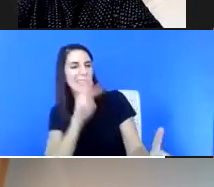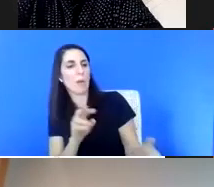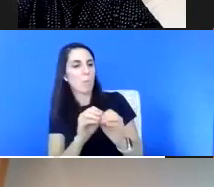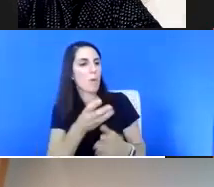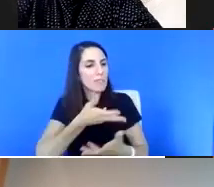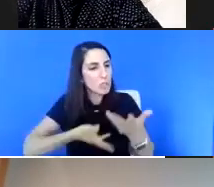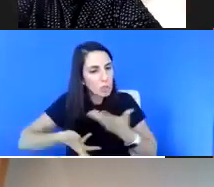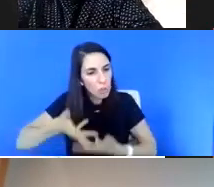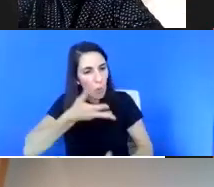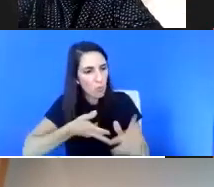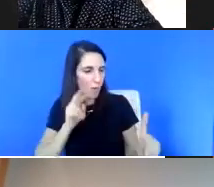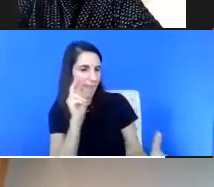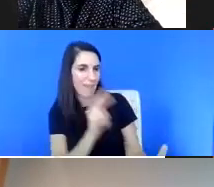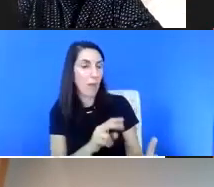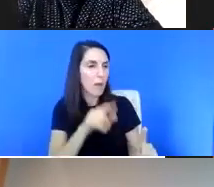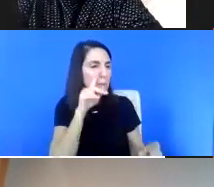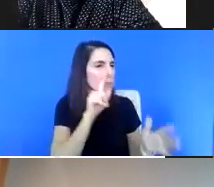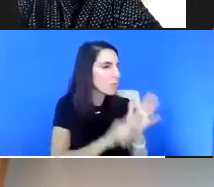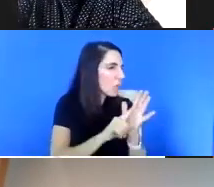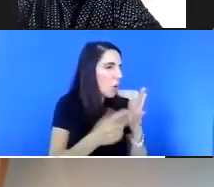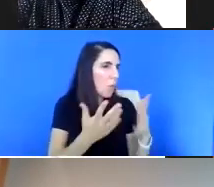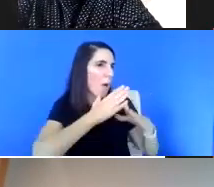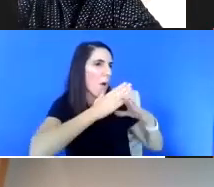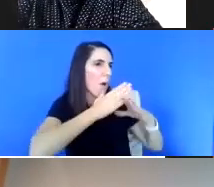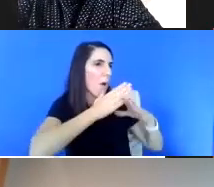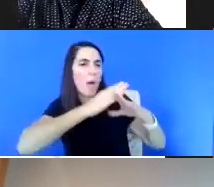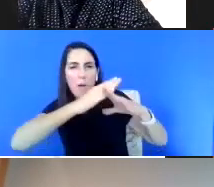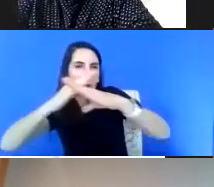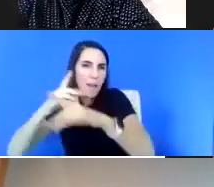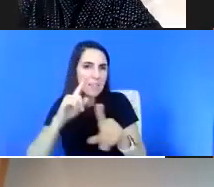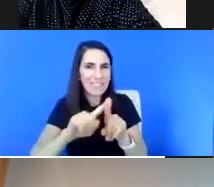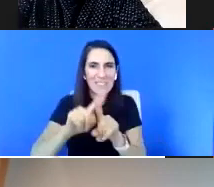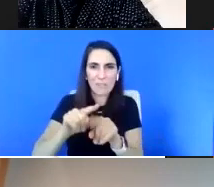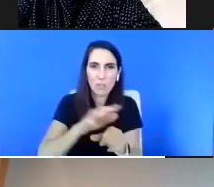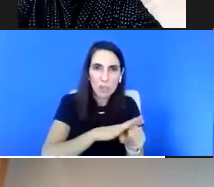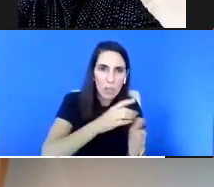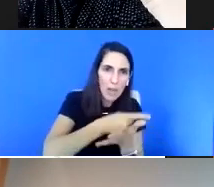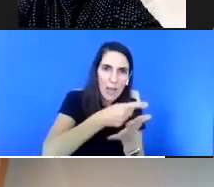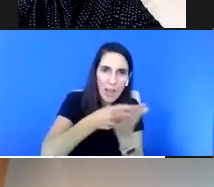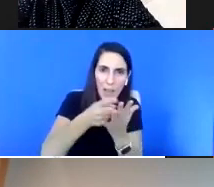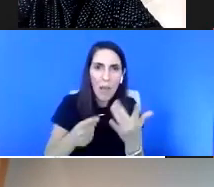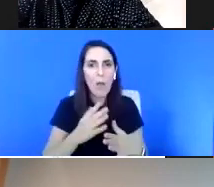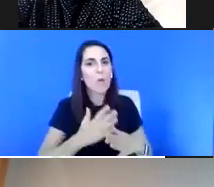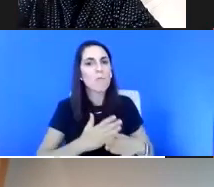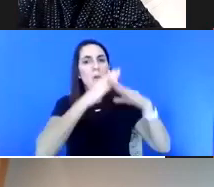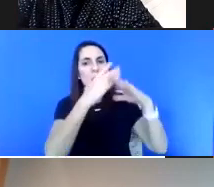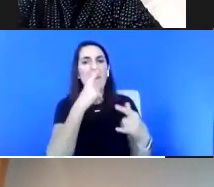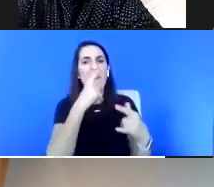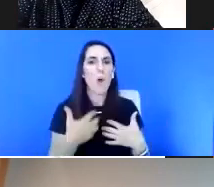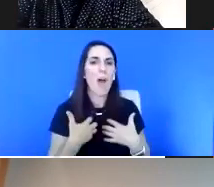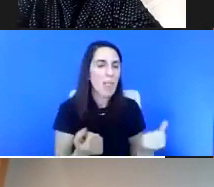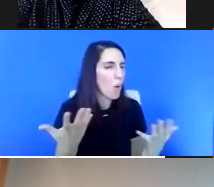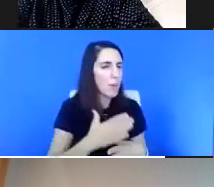disability, which looks at barriers in various areas. And in this particular instance, barriers to health. What are the barriers that we